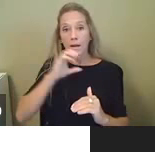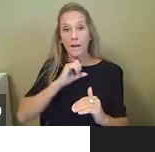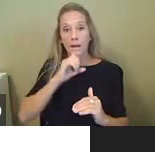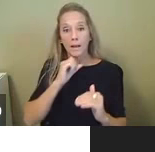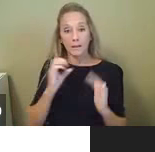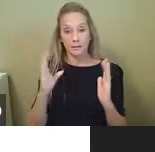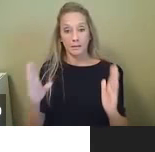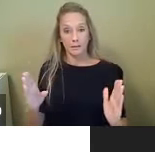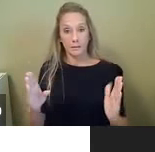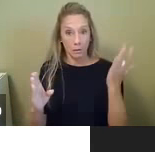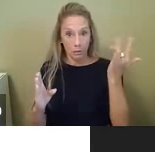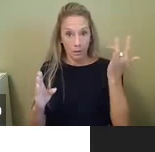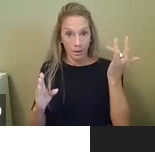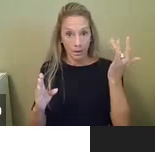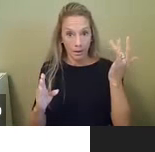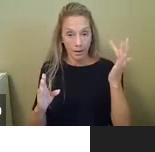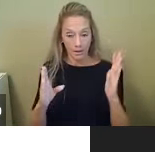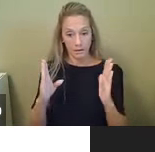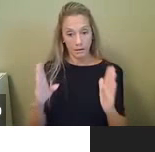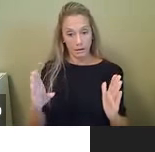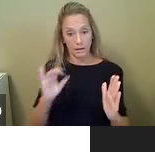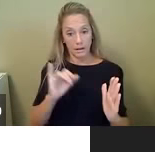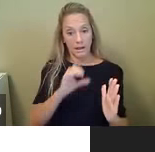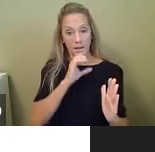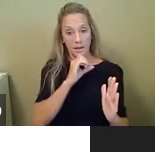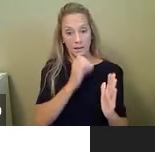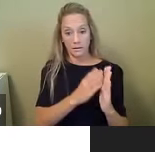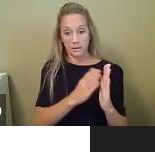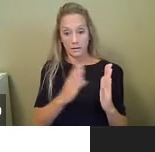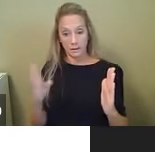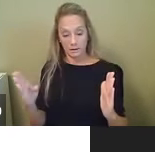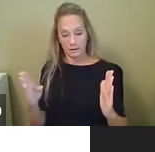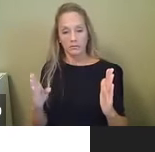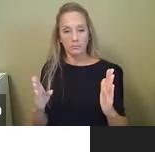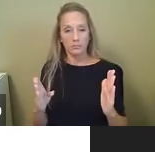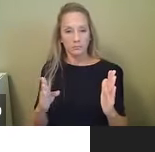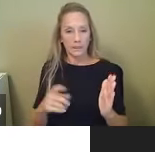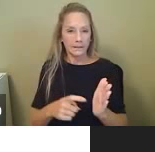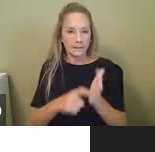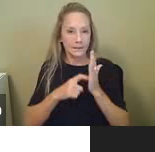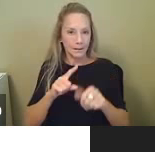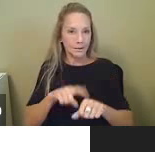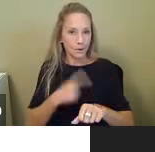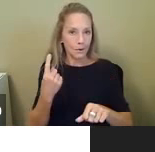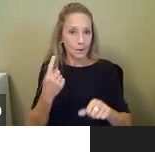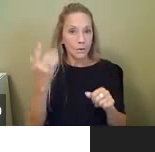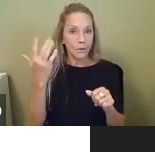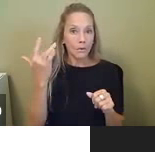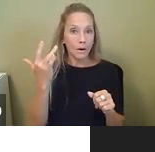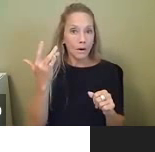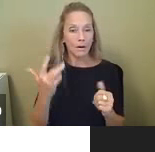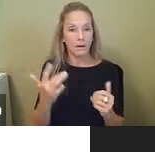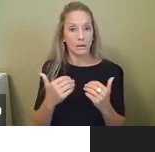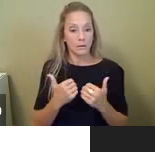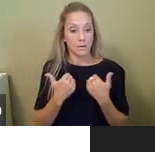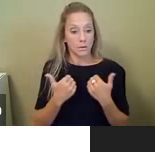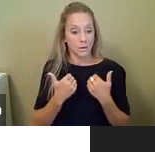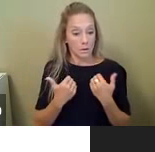behind that is that would potentially take longer just because you've got a young person who